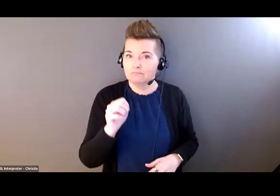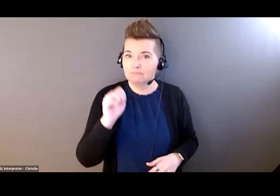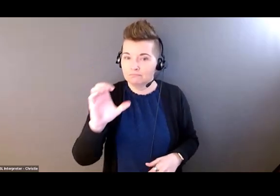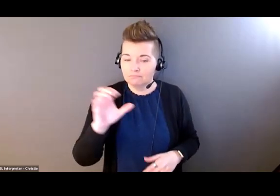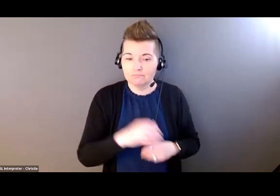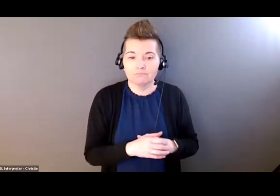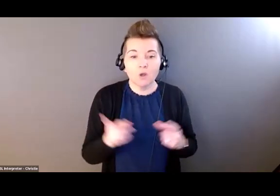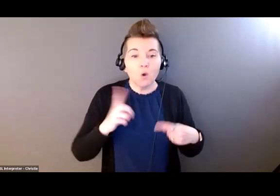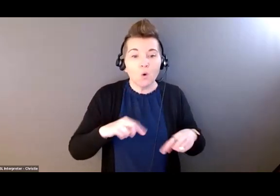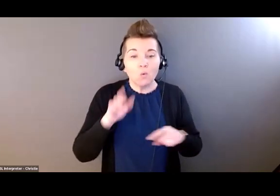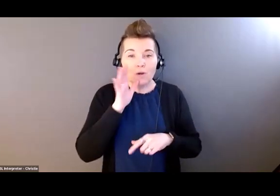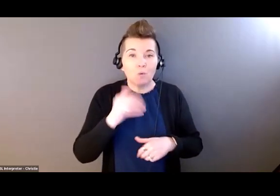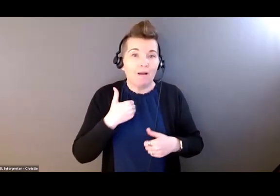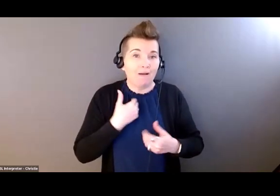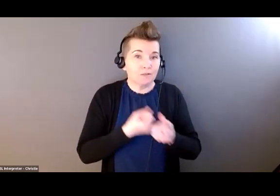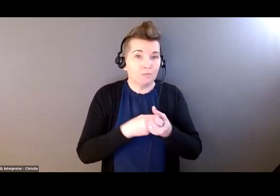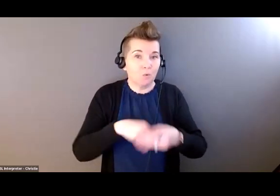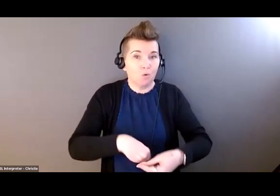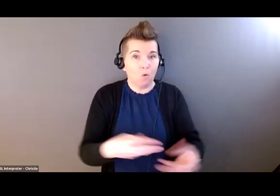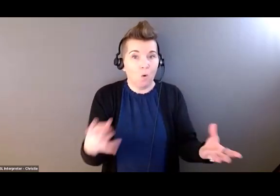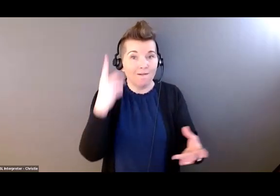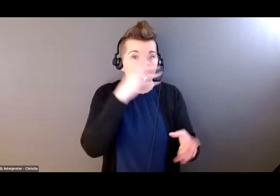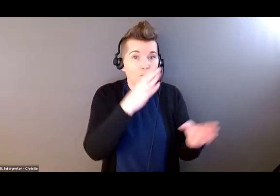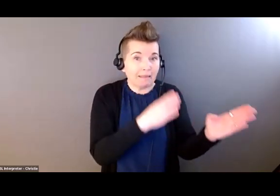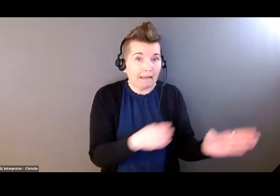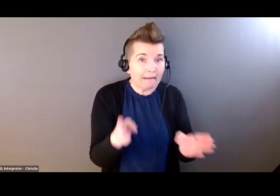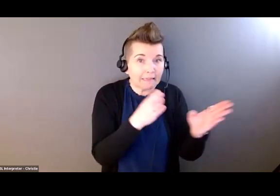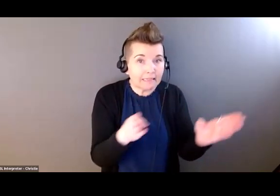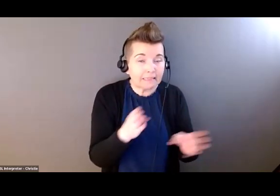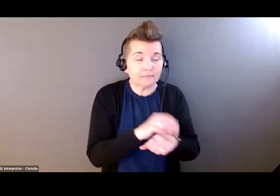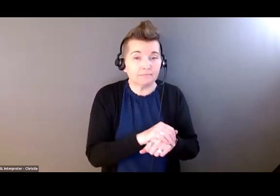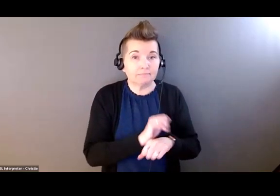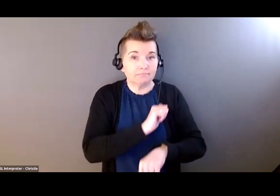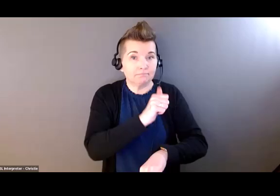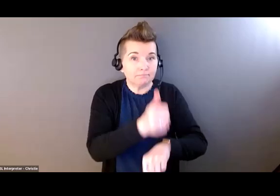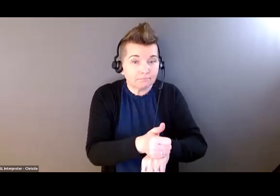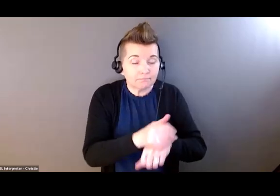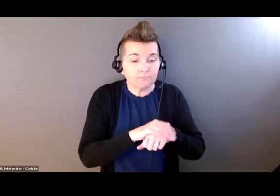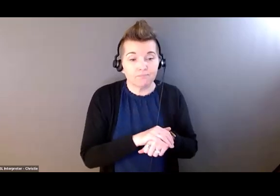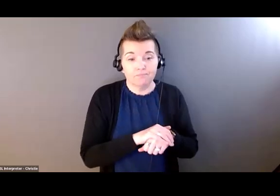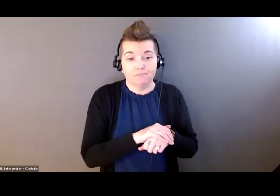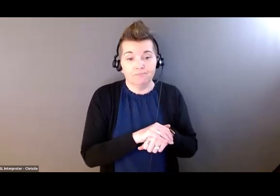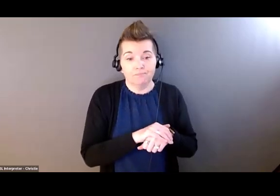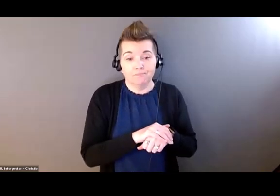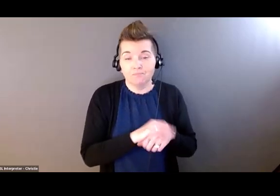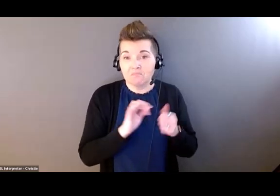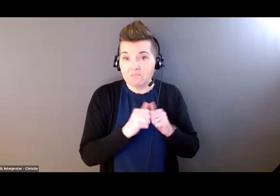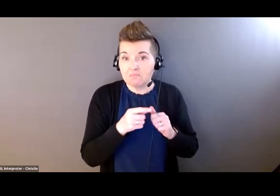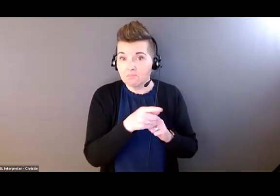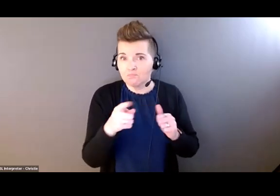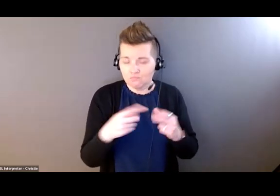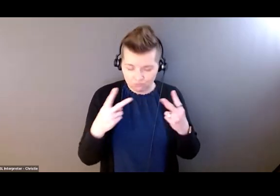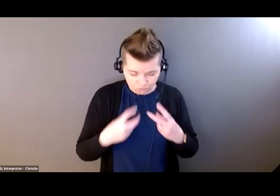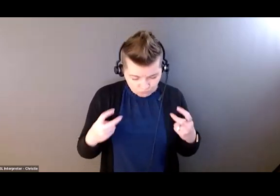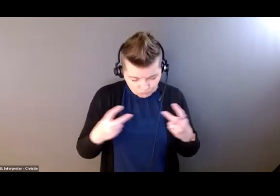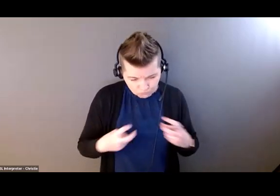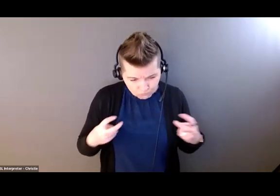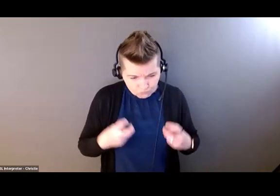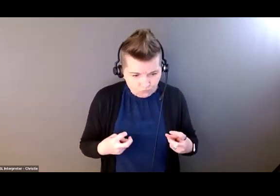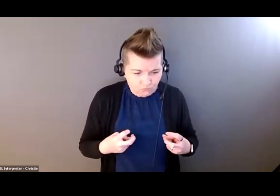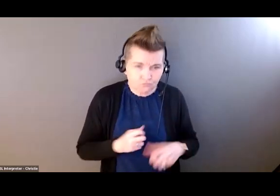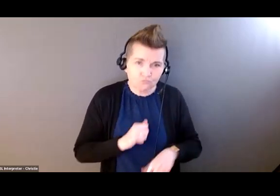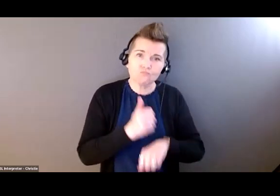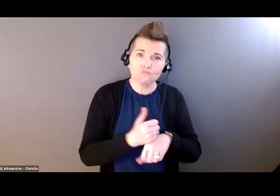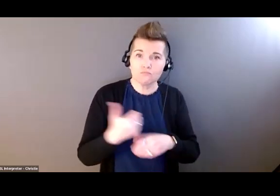Here's the email that you can use to reach out if you have any questions to the HEC team or want to know more about some of those quick things I just spoke